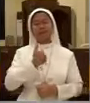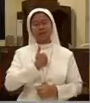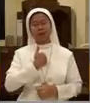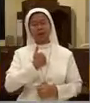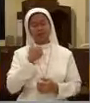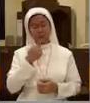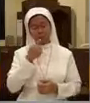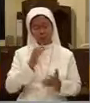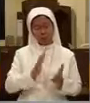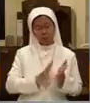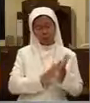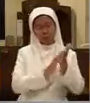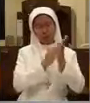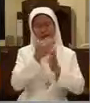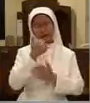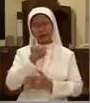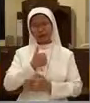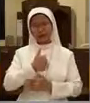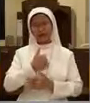self-praise.